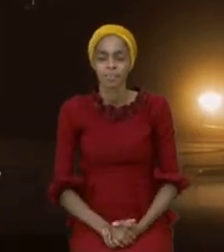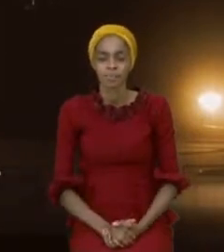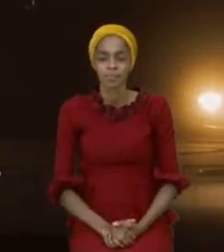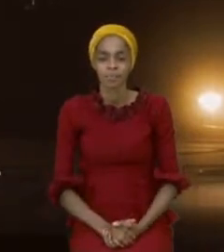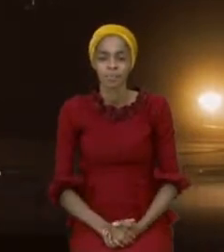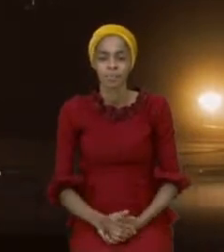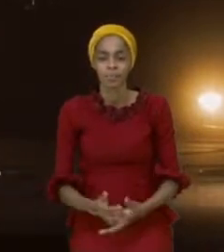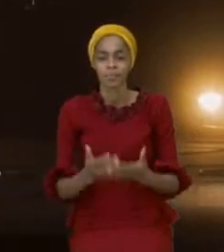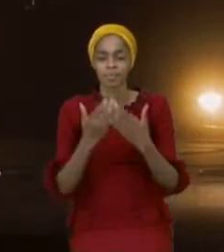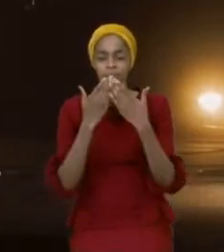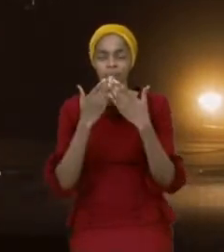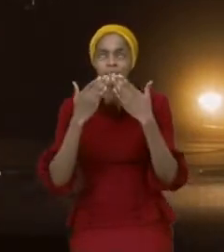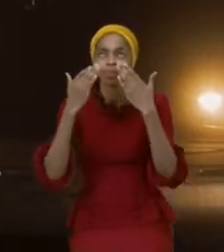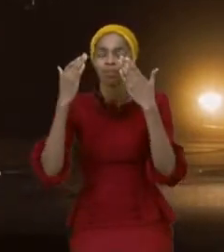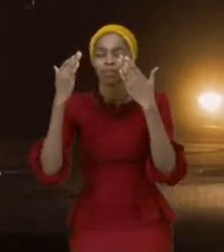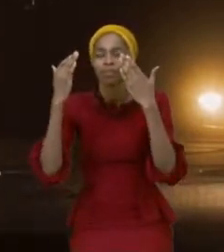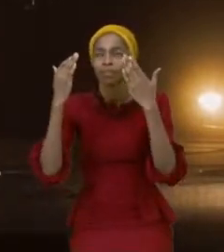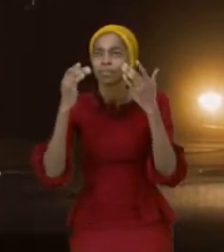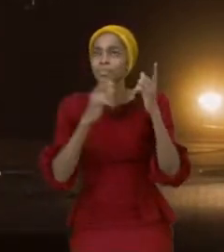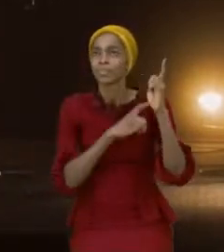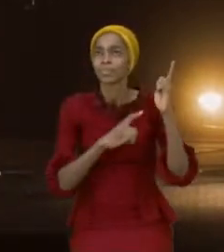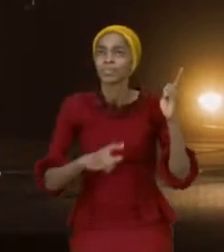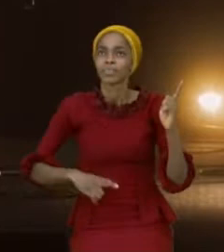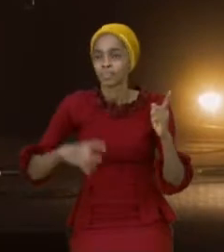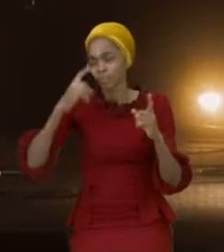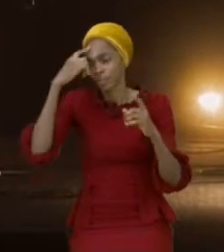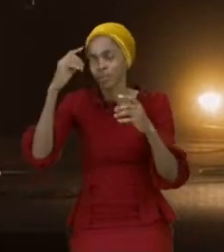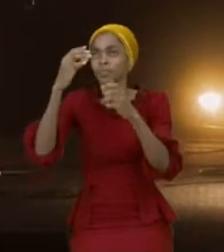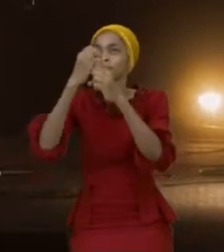Thank you. Thank you, Lord, for receiving